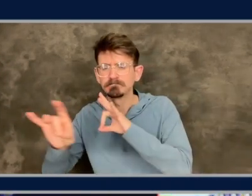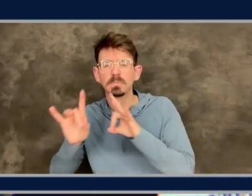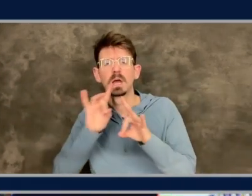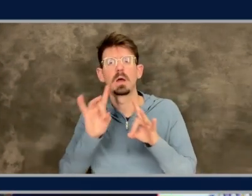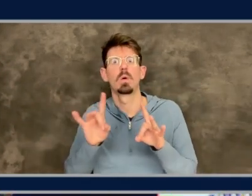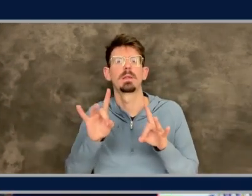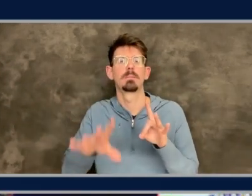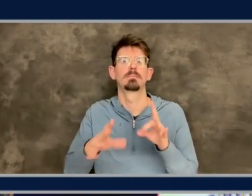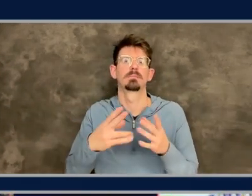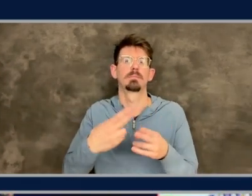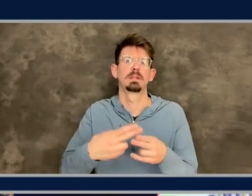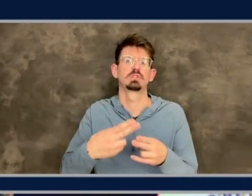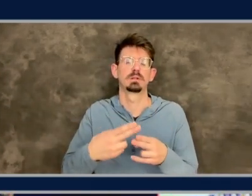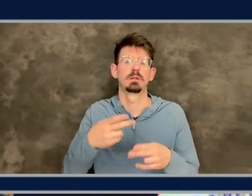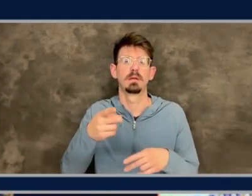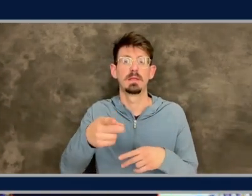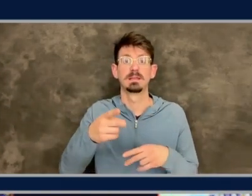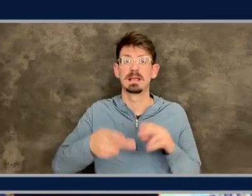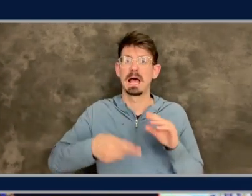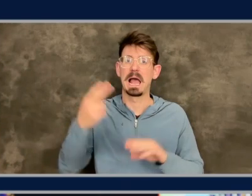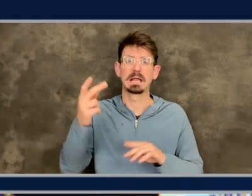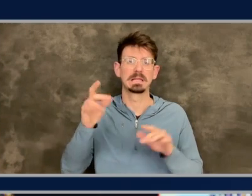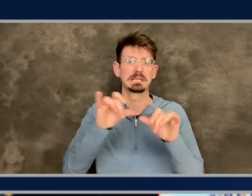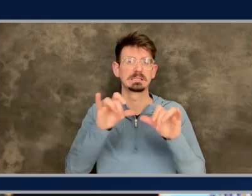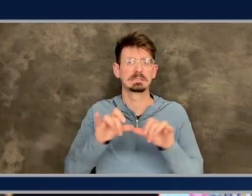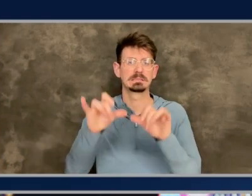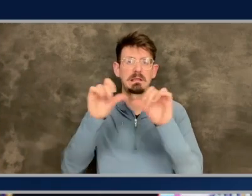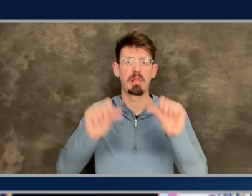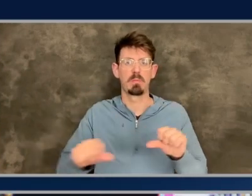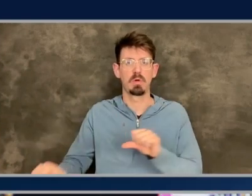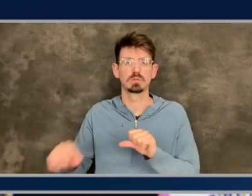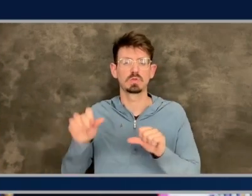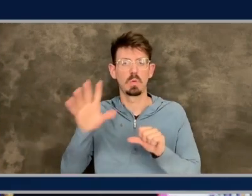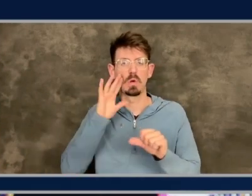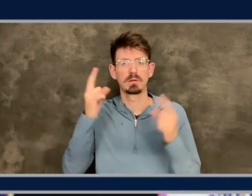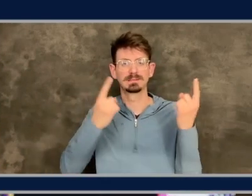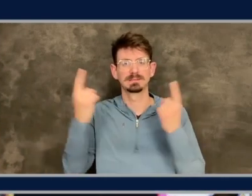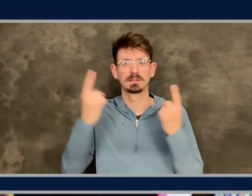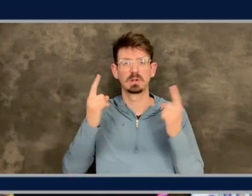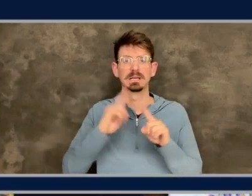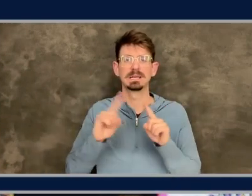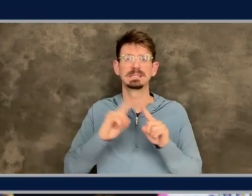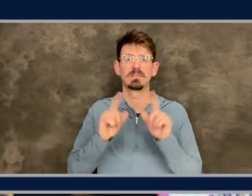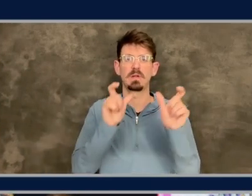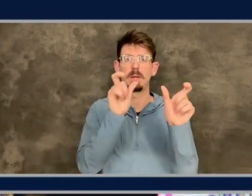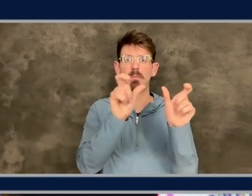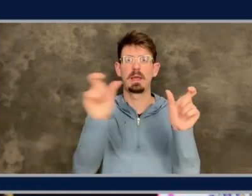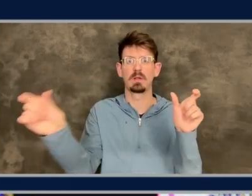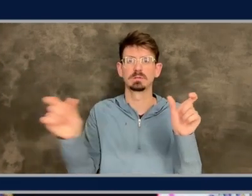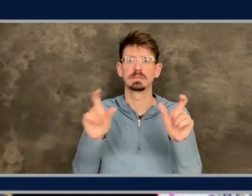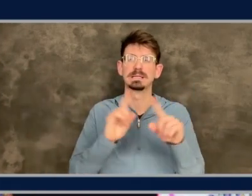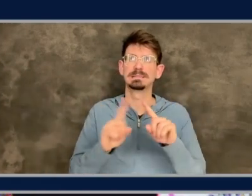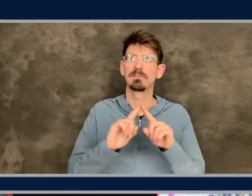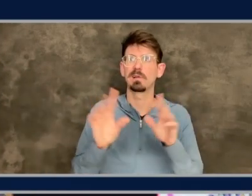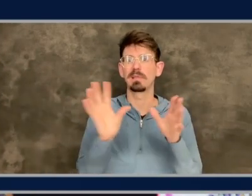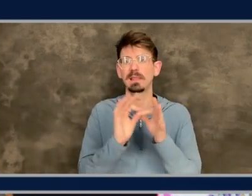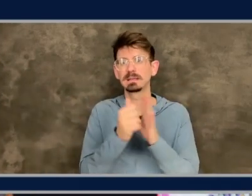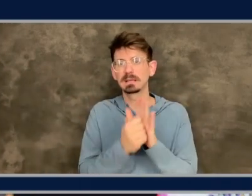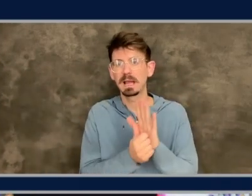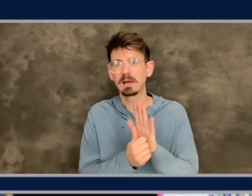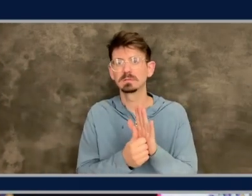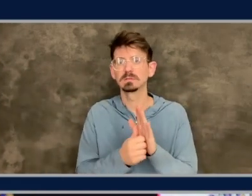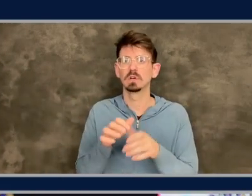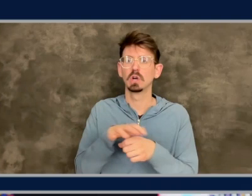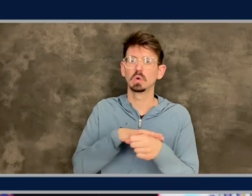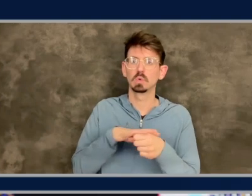is highly scalable. So it can take into account the different payers that you have, different linked accounts, regions, instance families.